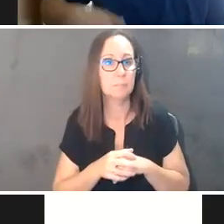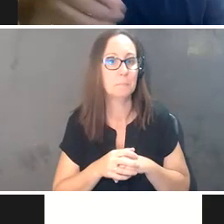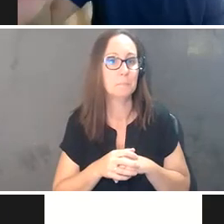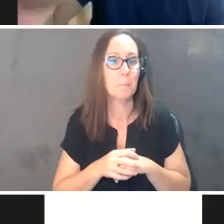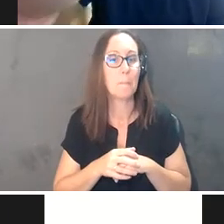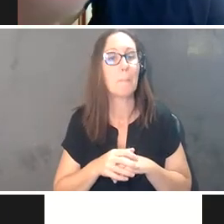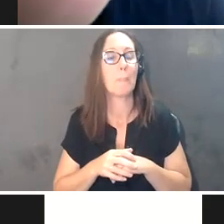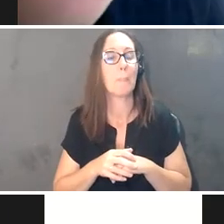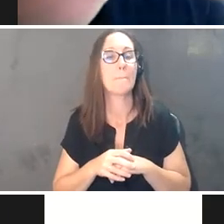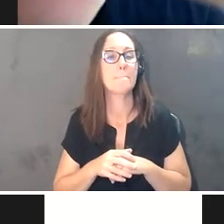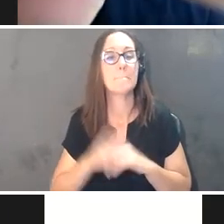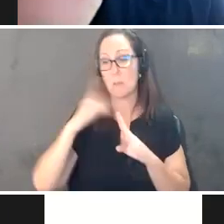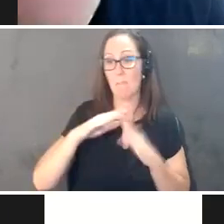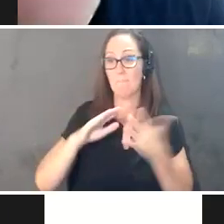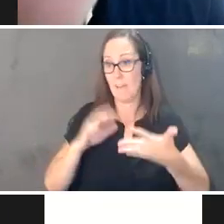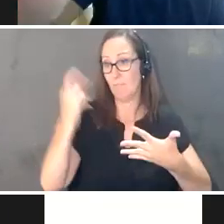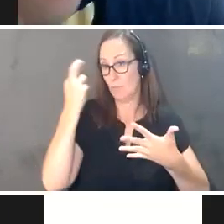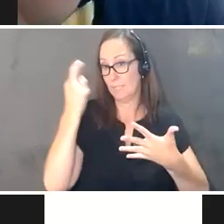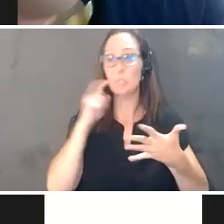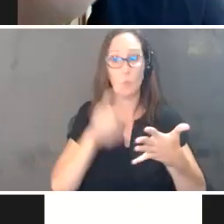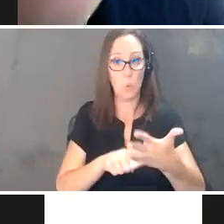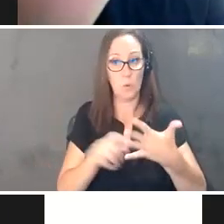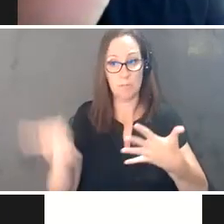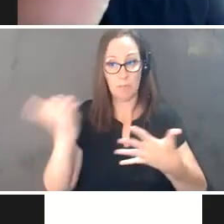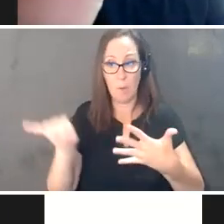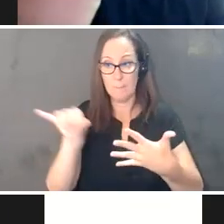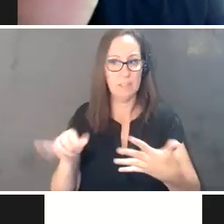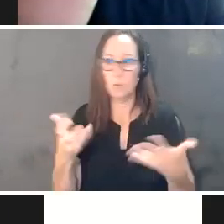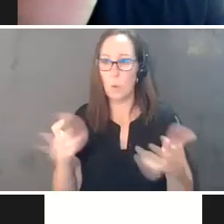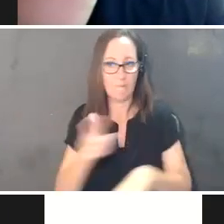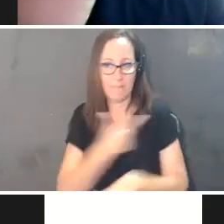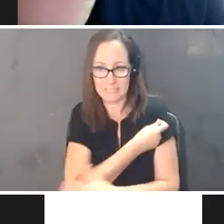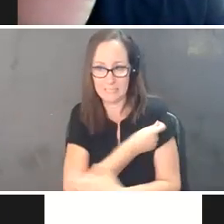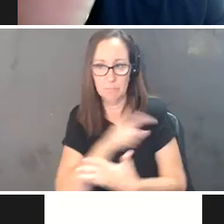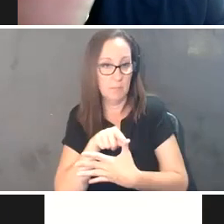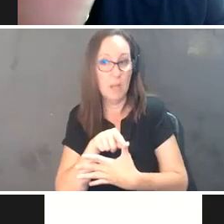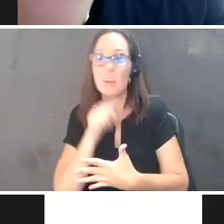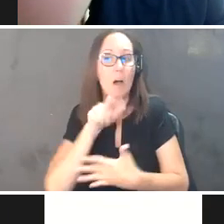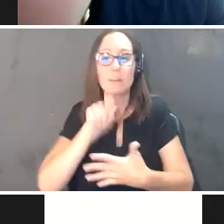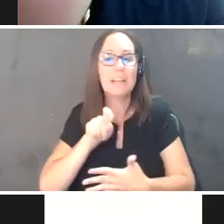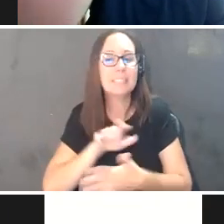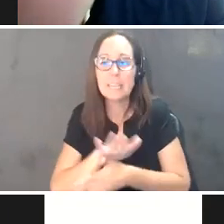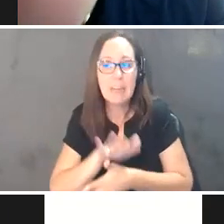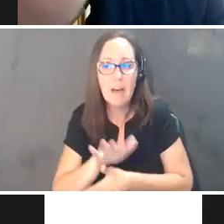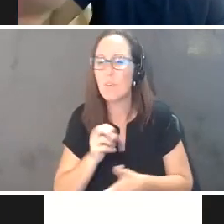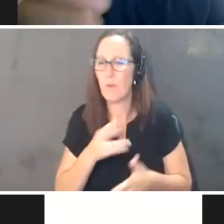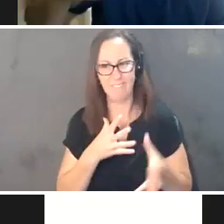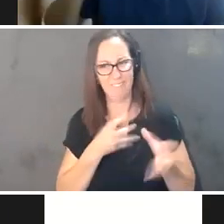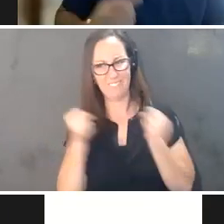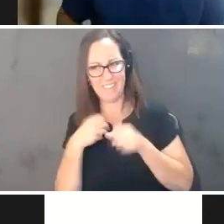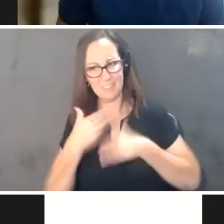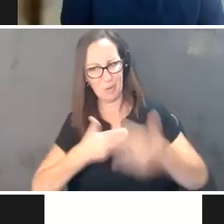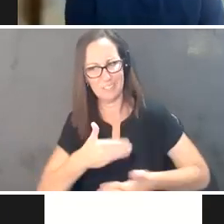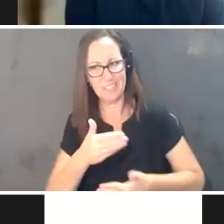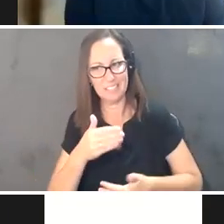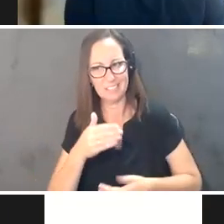Okay, so I think the top five reasons we've seen is that the vaccines were not tested enough, or they were created too quickly,